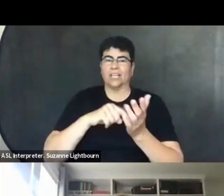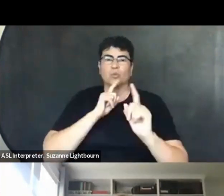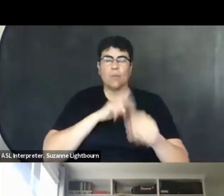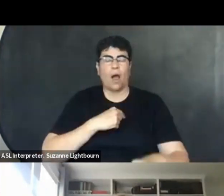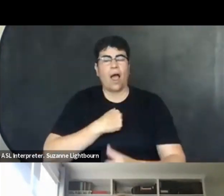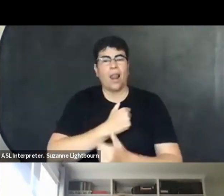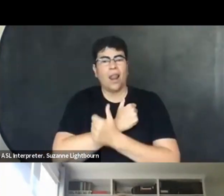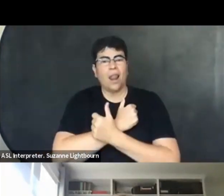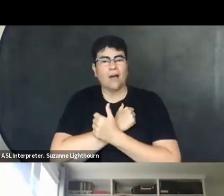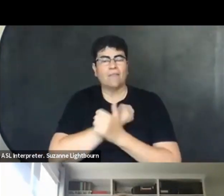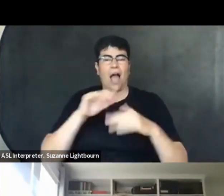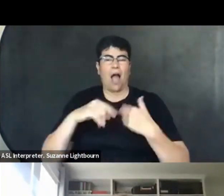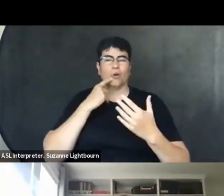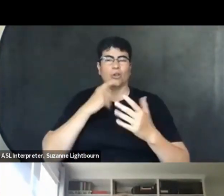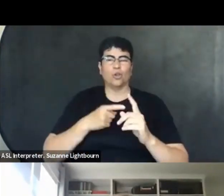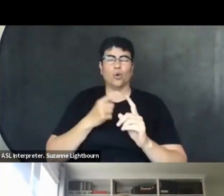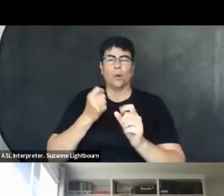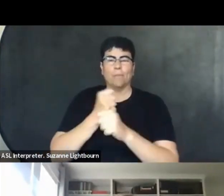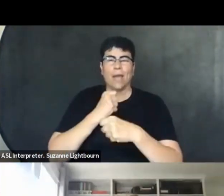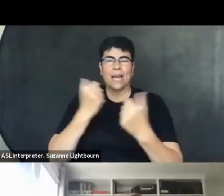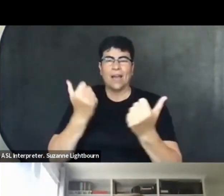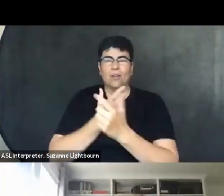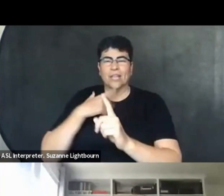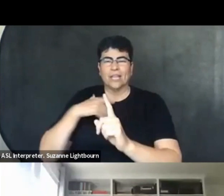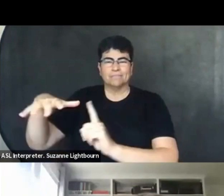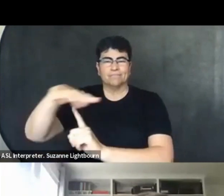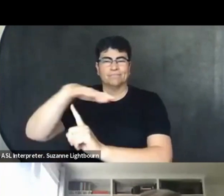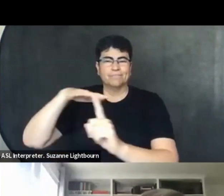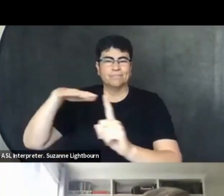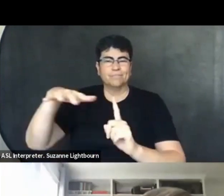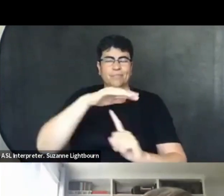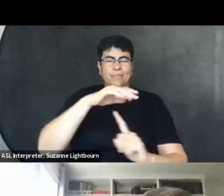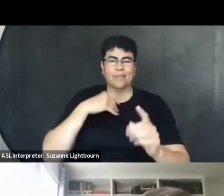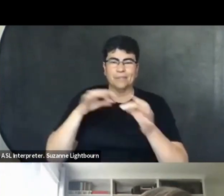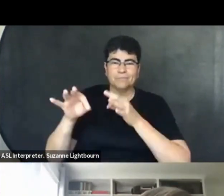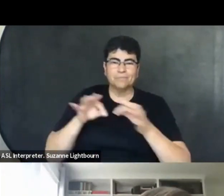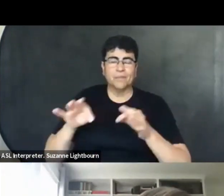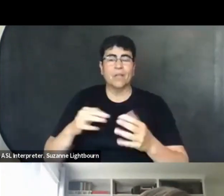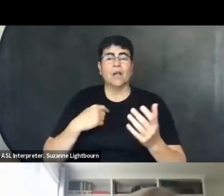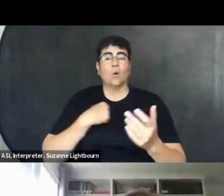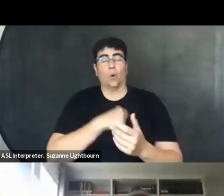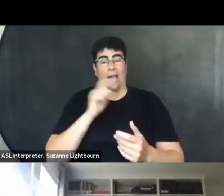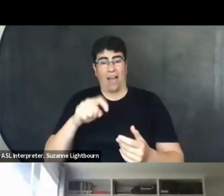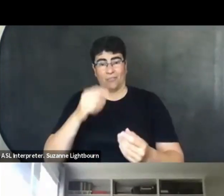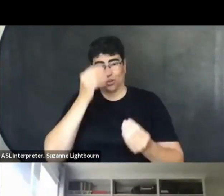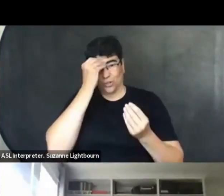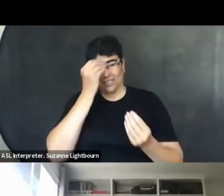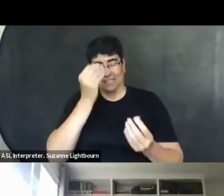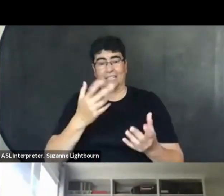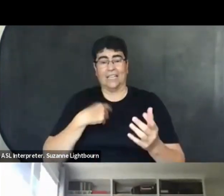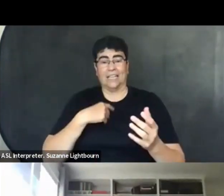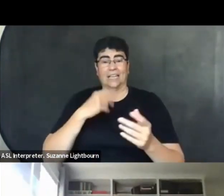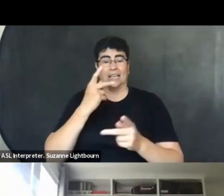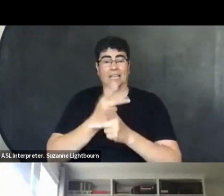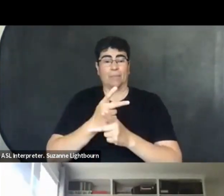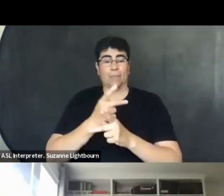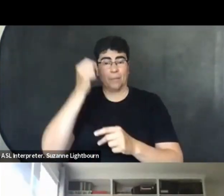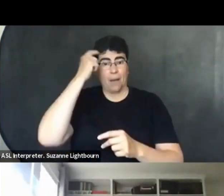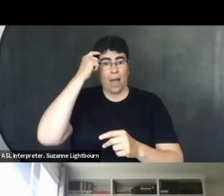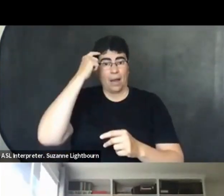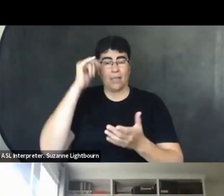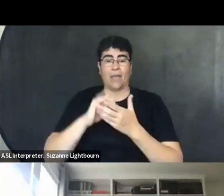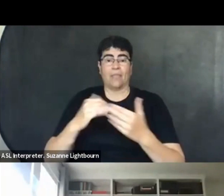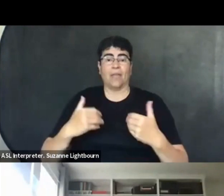you contextualized everything. And I just want to say that we have to keep in mind that the young people who